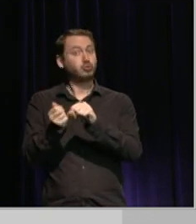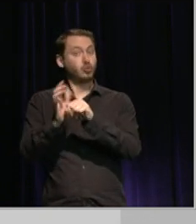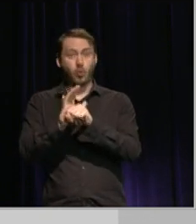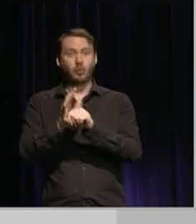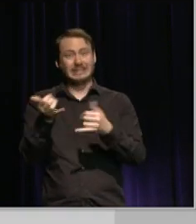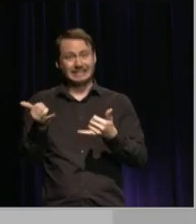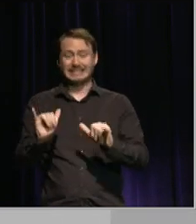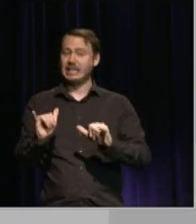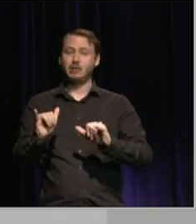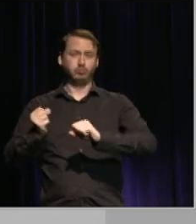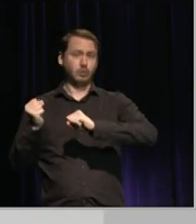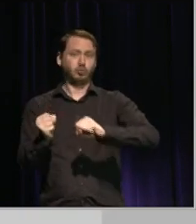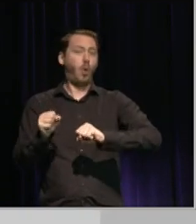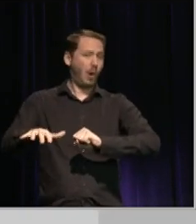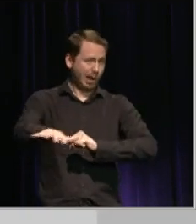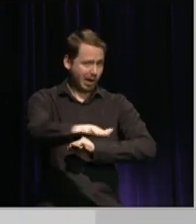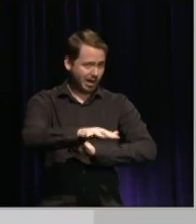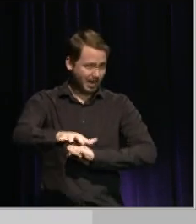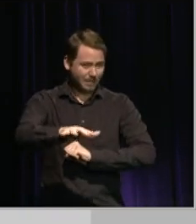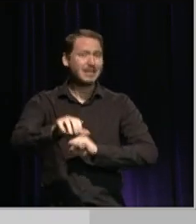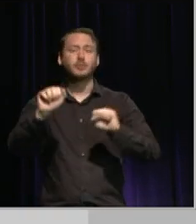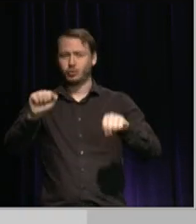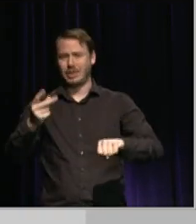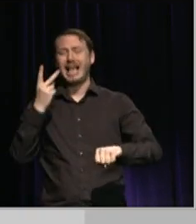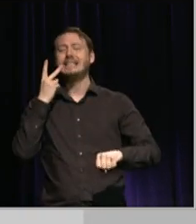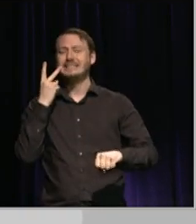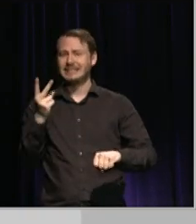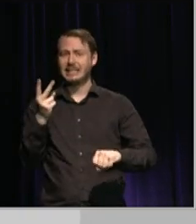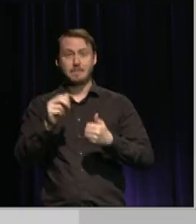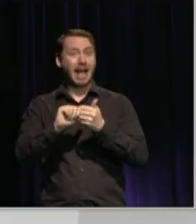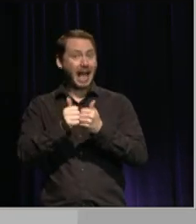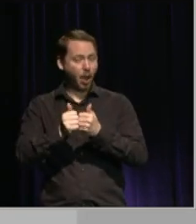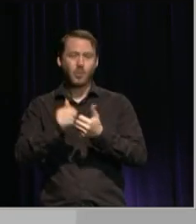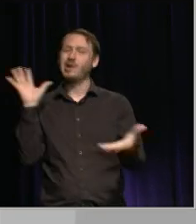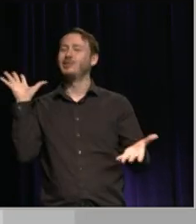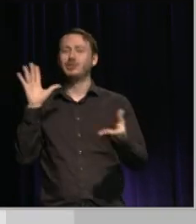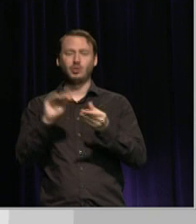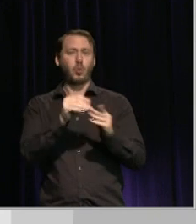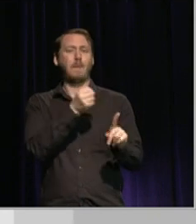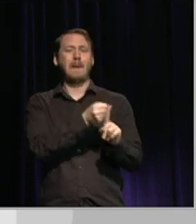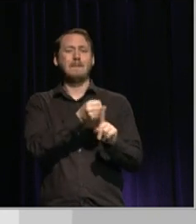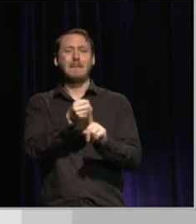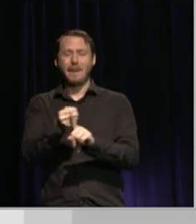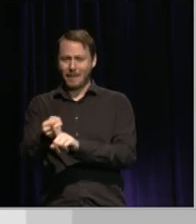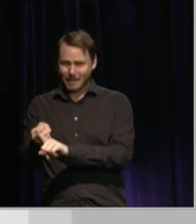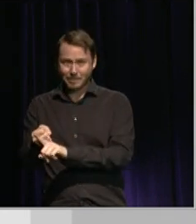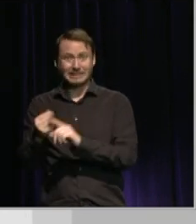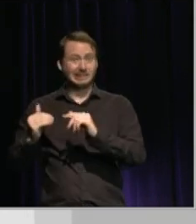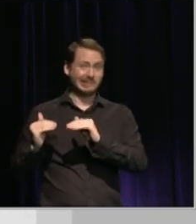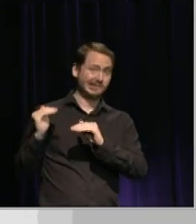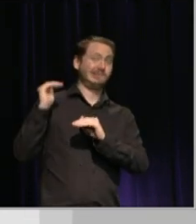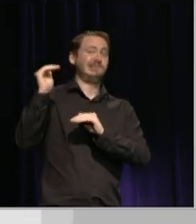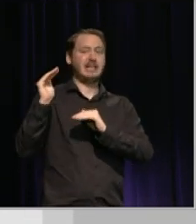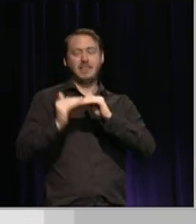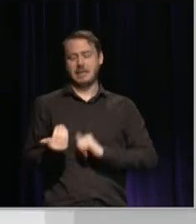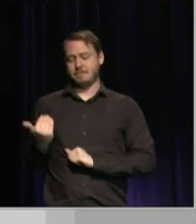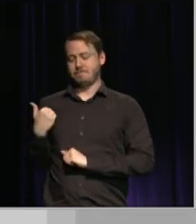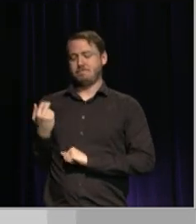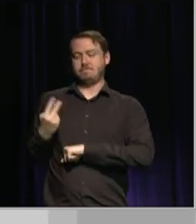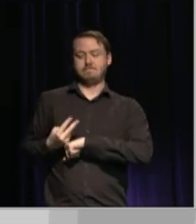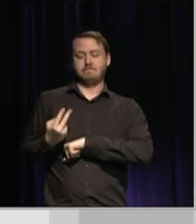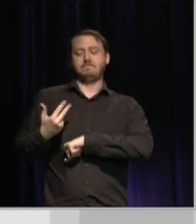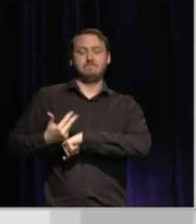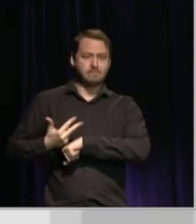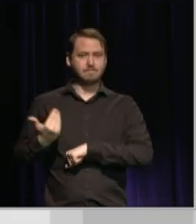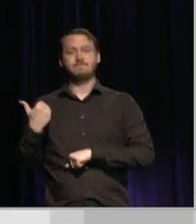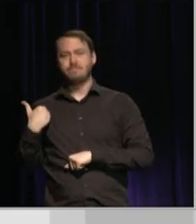very present in our community, and that you can see that by the number of cases that we're reporting today, higher than we've had in the last few days.